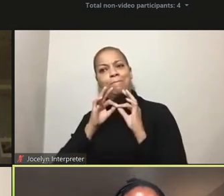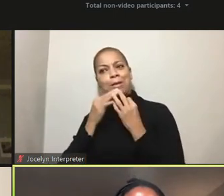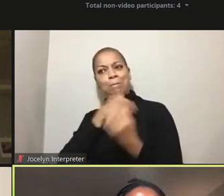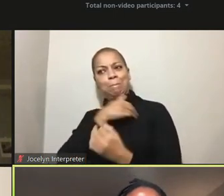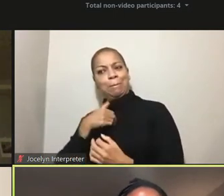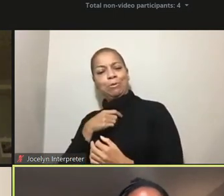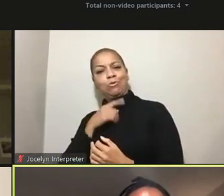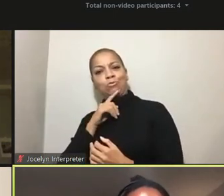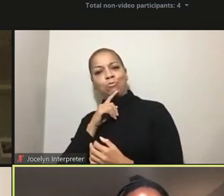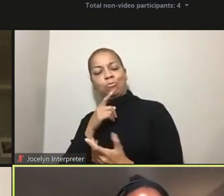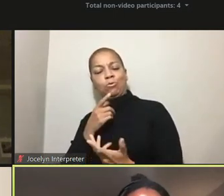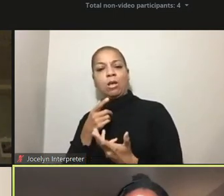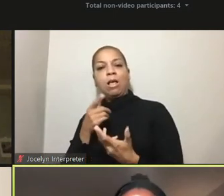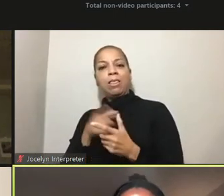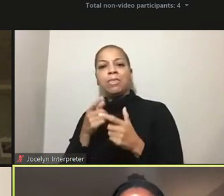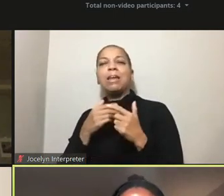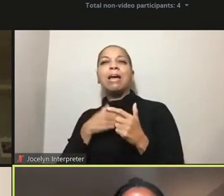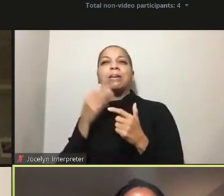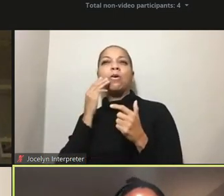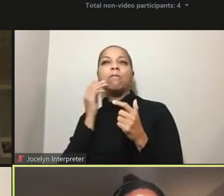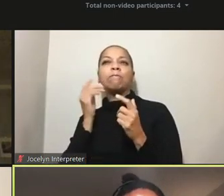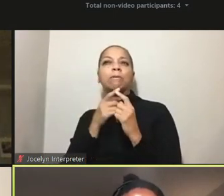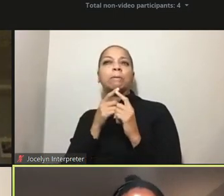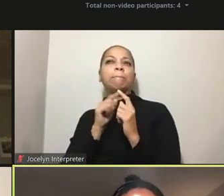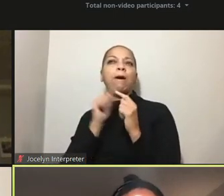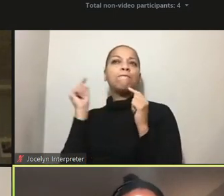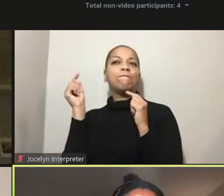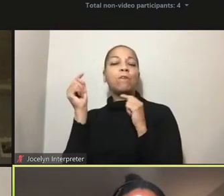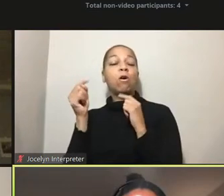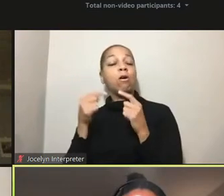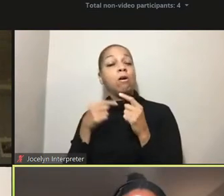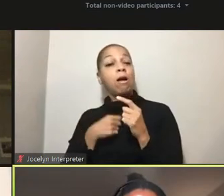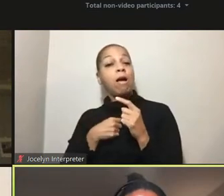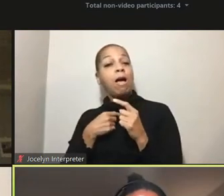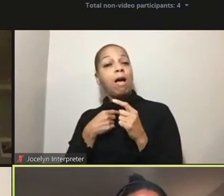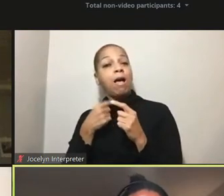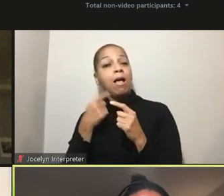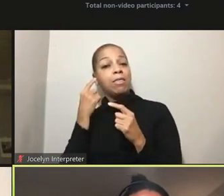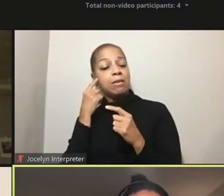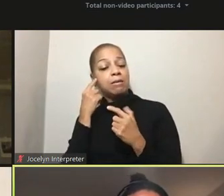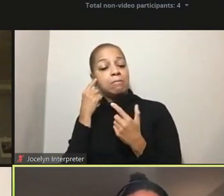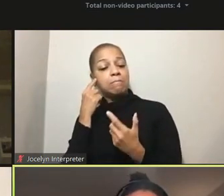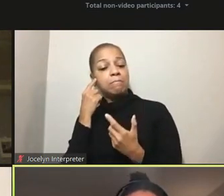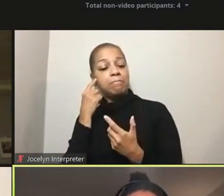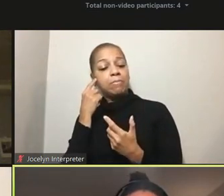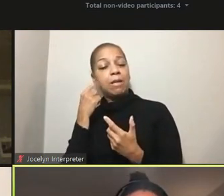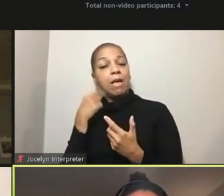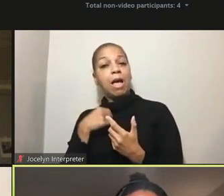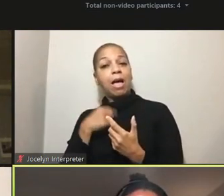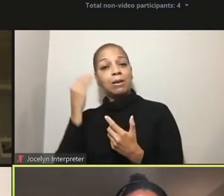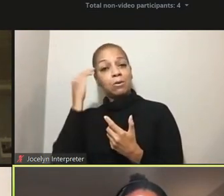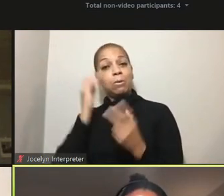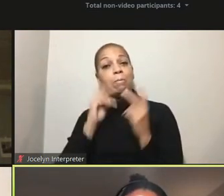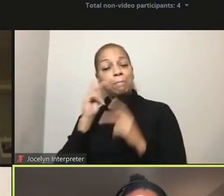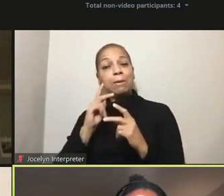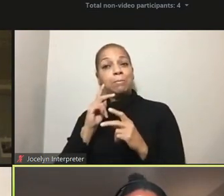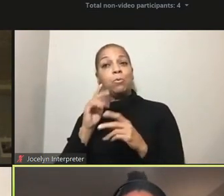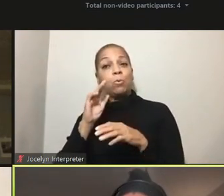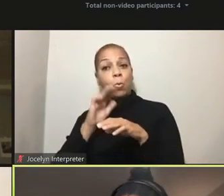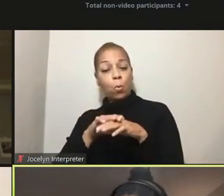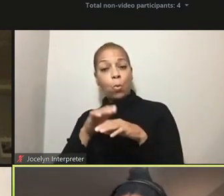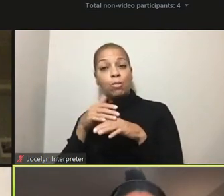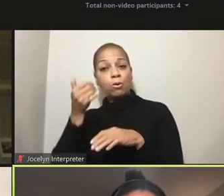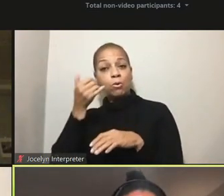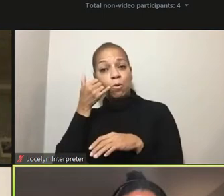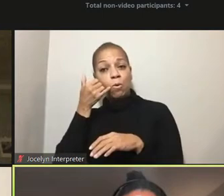I know them from afar. And I think about, I know people who are on this call, who maybe